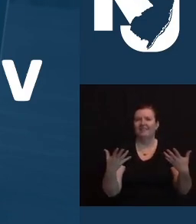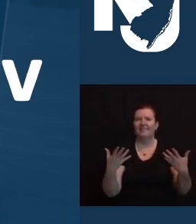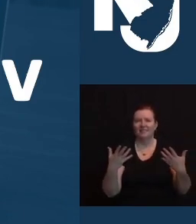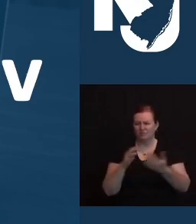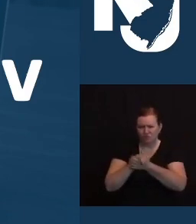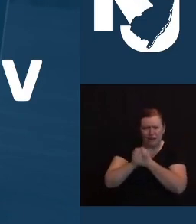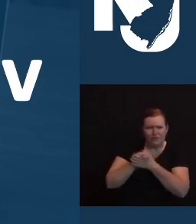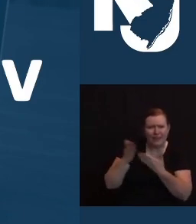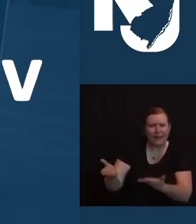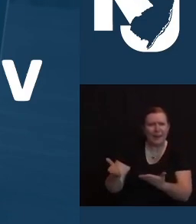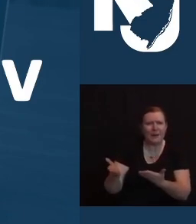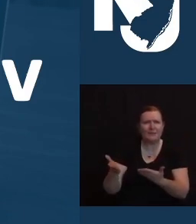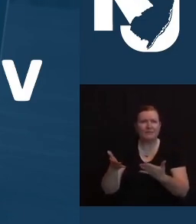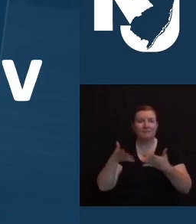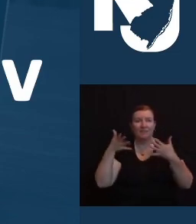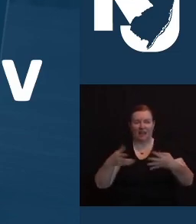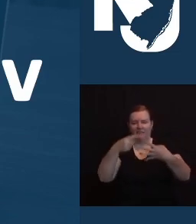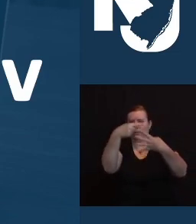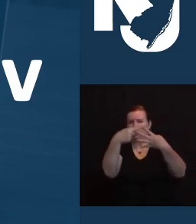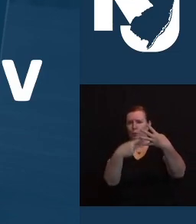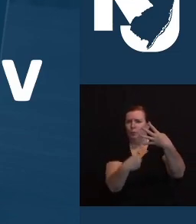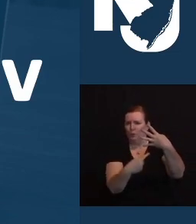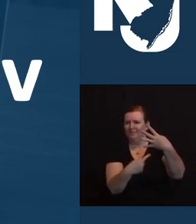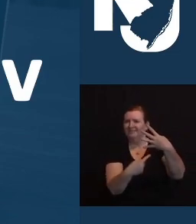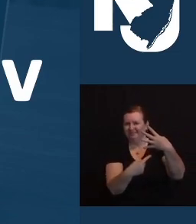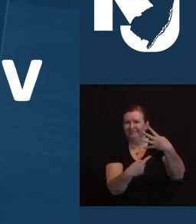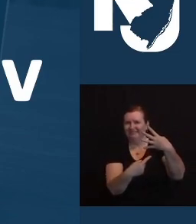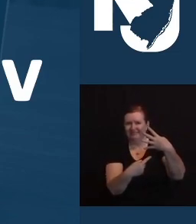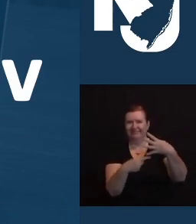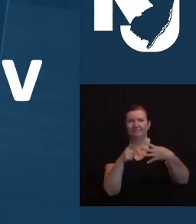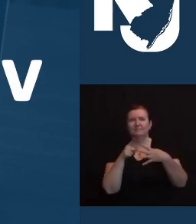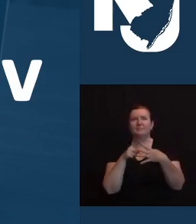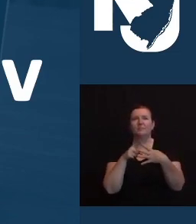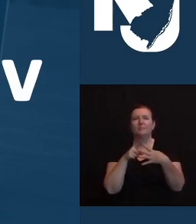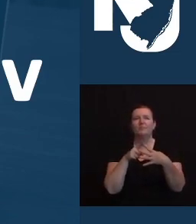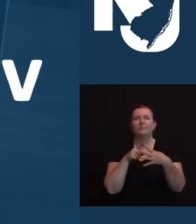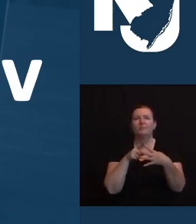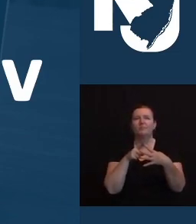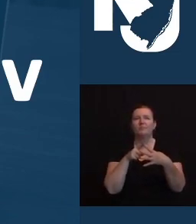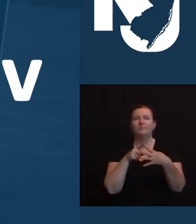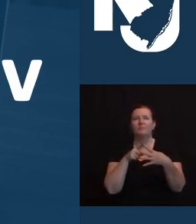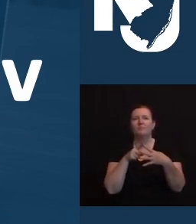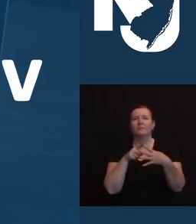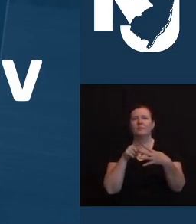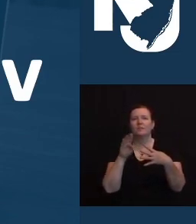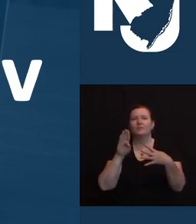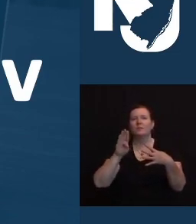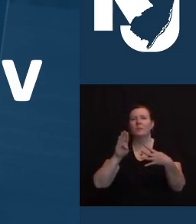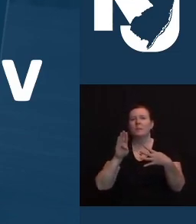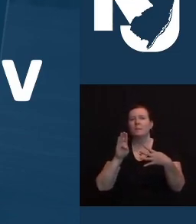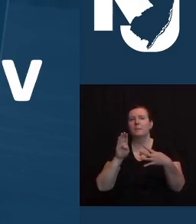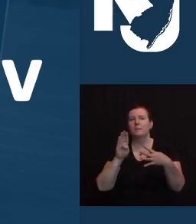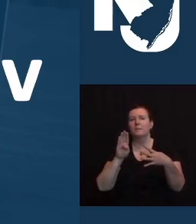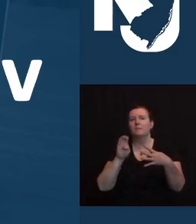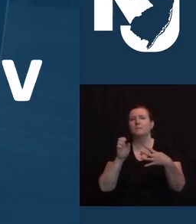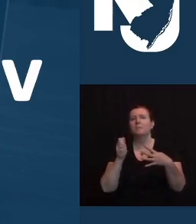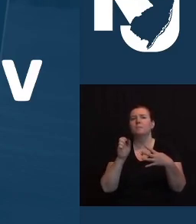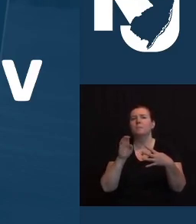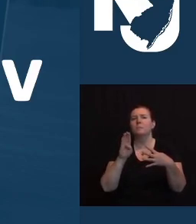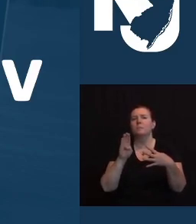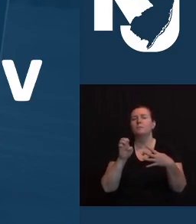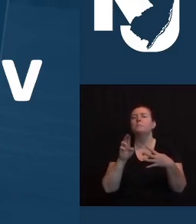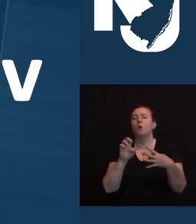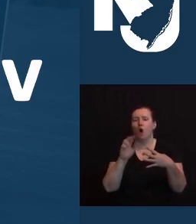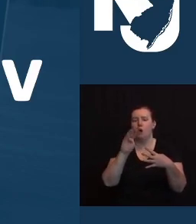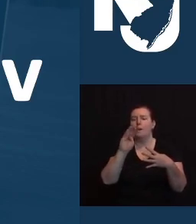Four. Bergen Catholic is facing off against Cranford tonight at TD Bank Park in Bridgewater at 7 o'clock. And in the